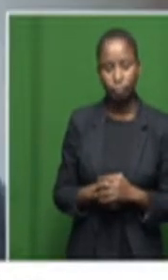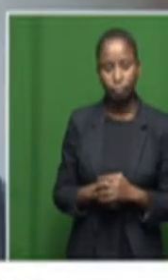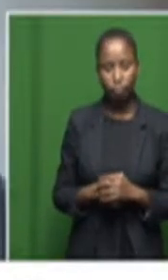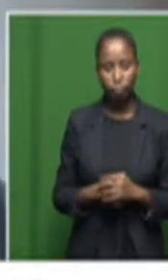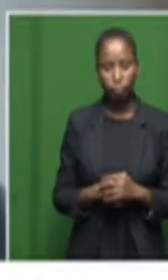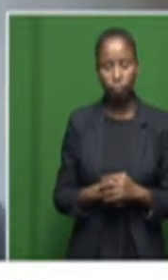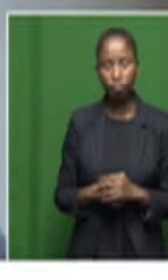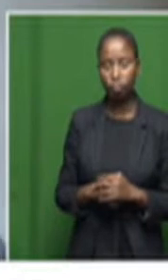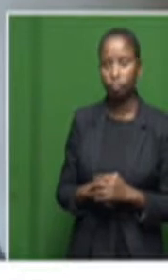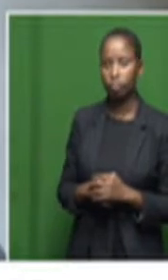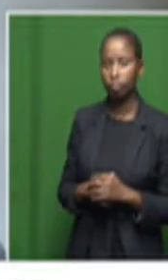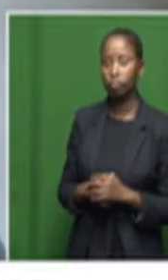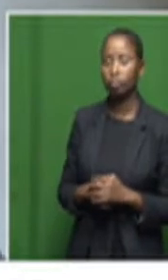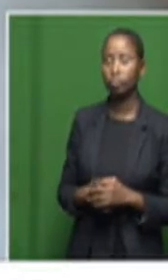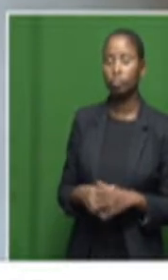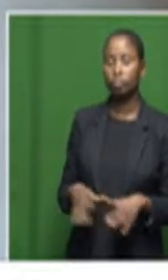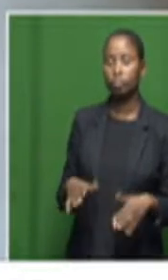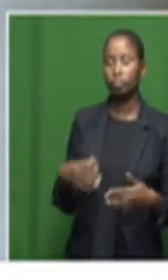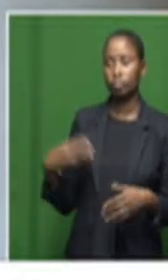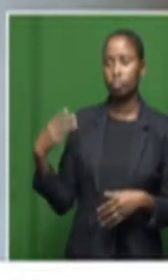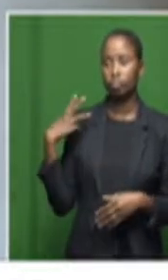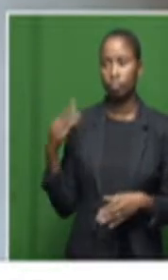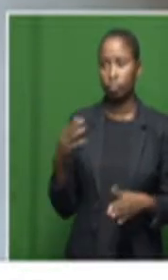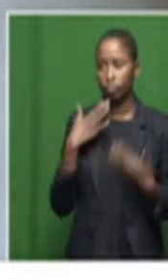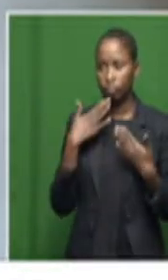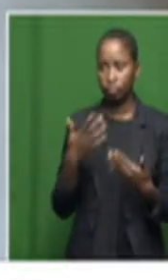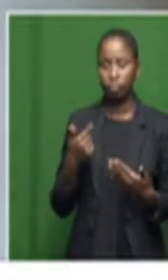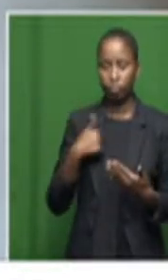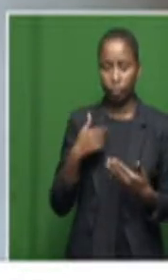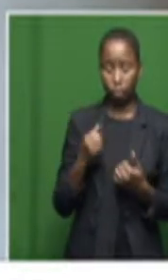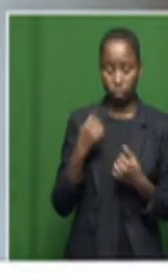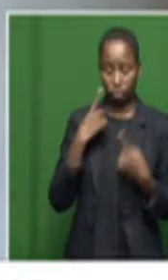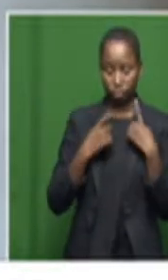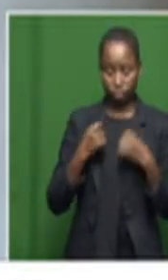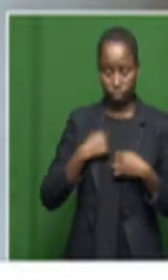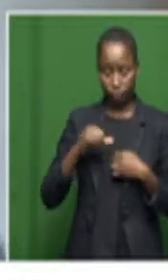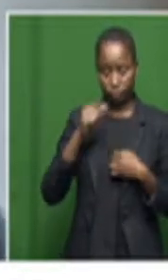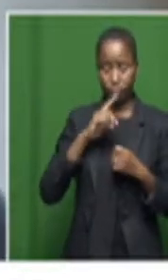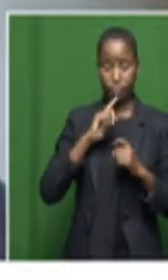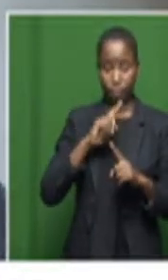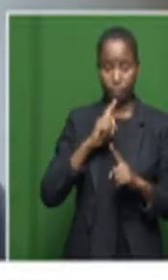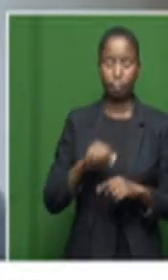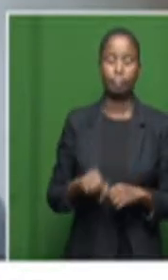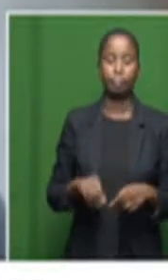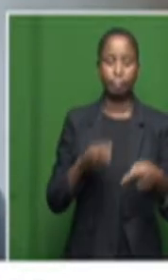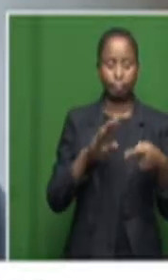Minister, thanks very much. Maybe I'll deal with the ones that are clearly in my patch. The first one is that the